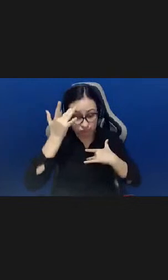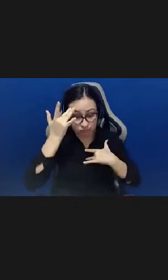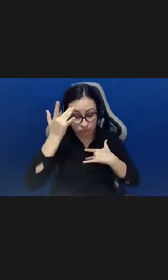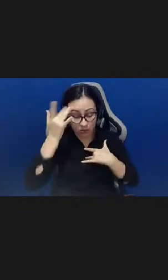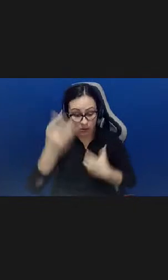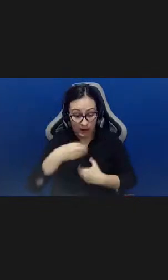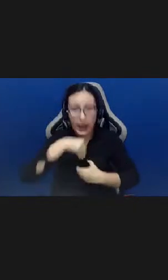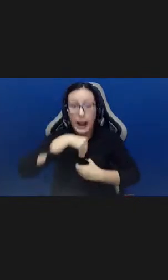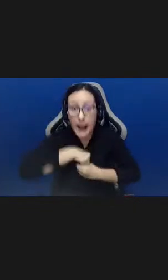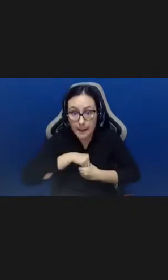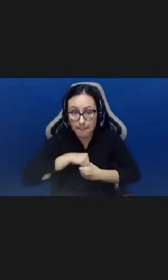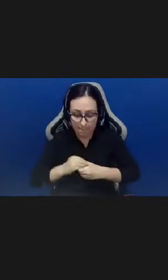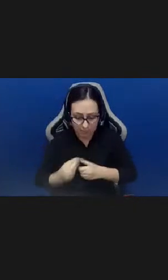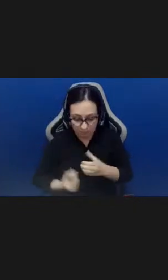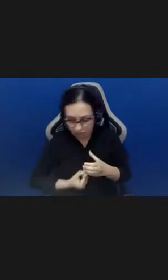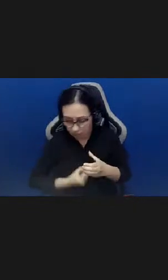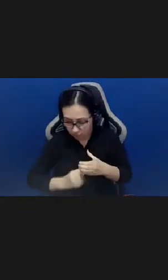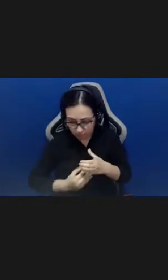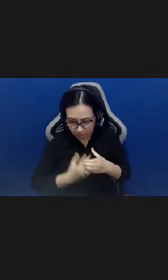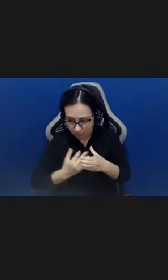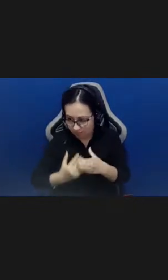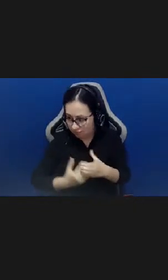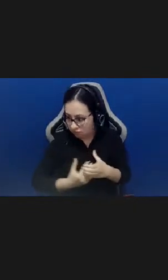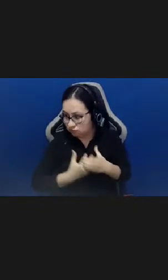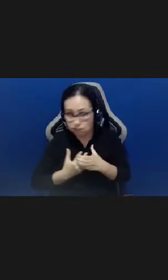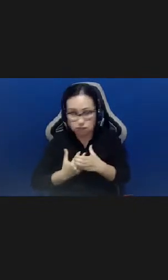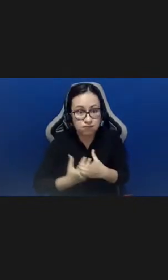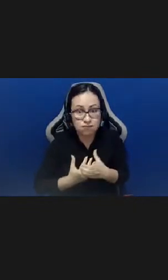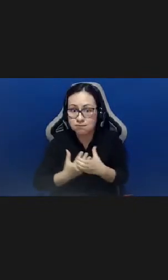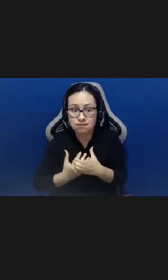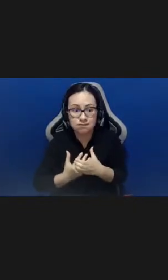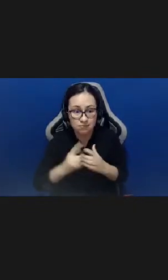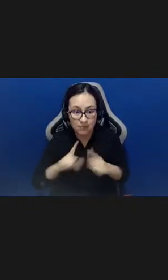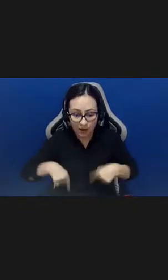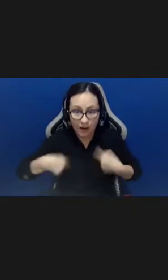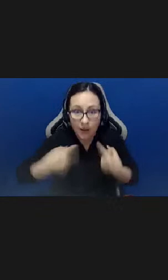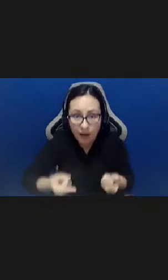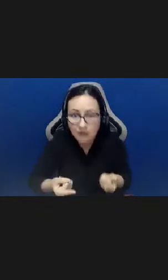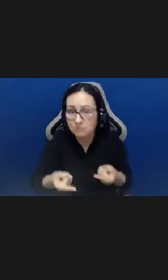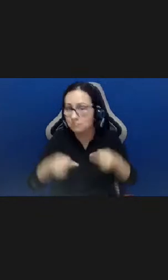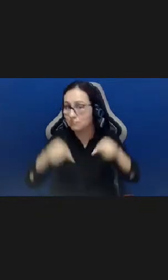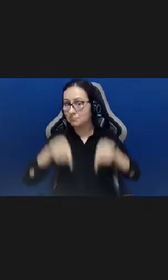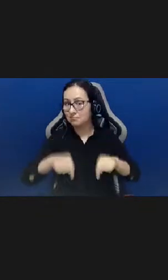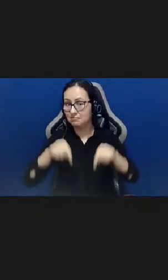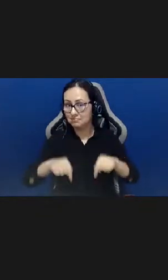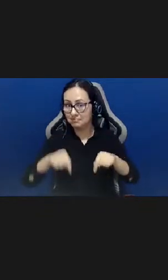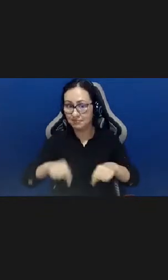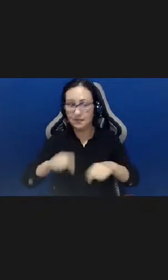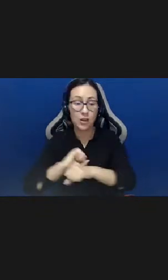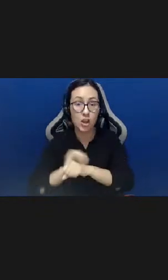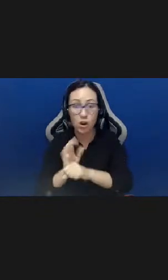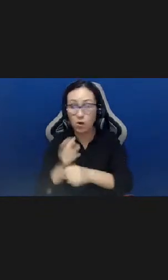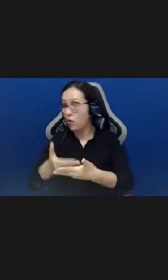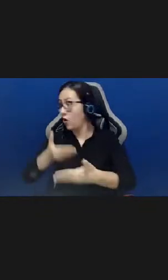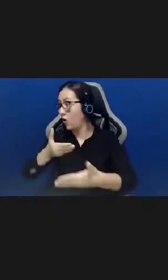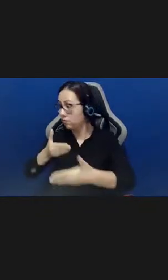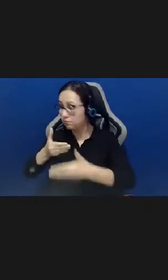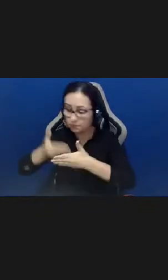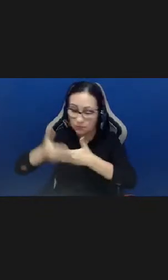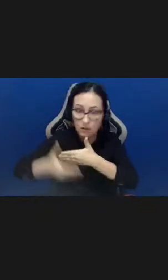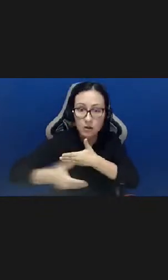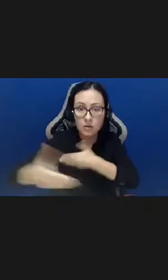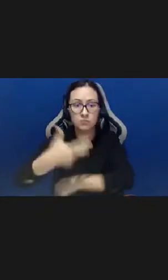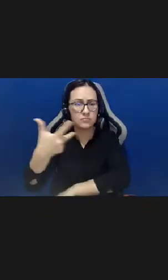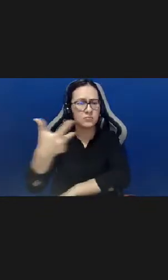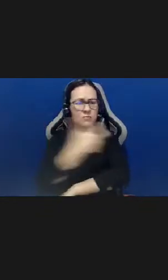the vaccine rollout is effective. Now, what will happen in the rest of the Americas? We don't have data